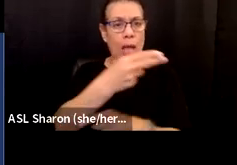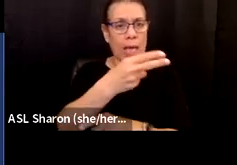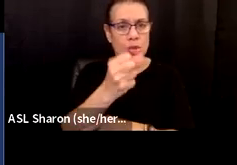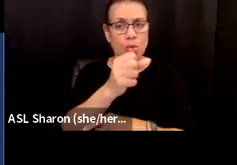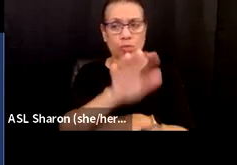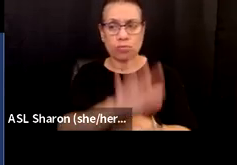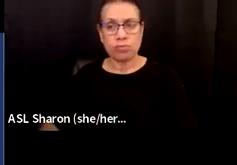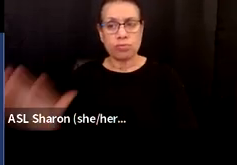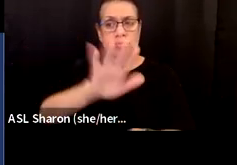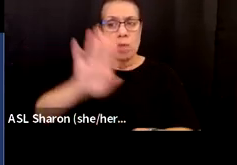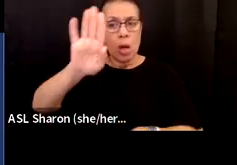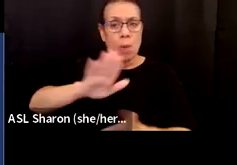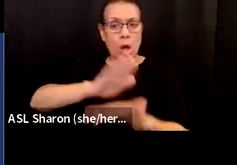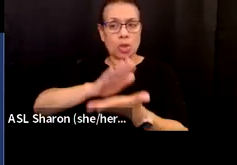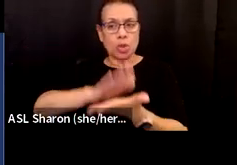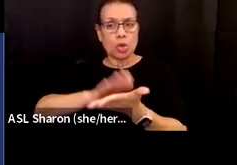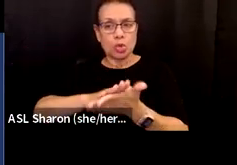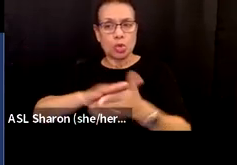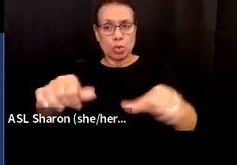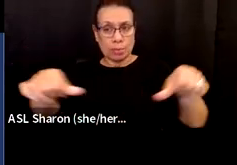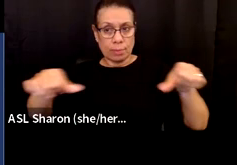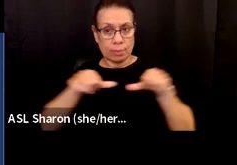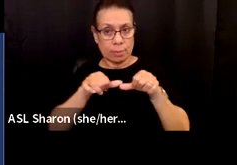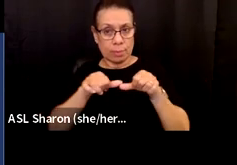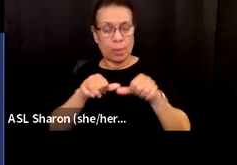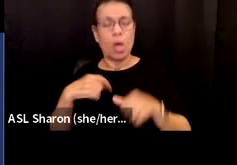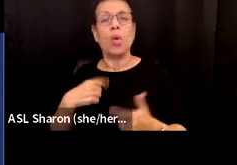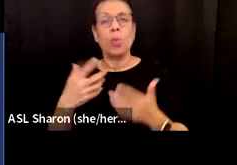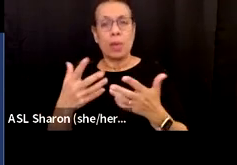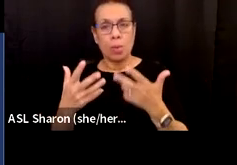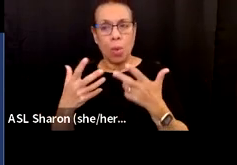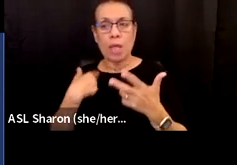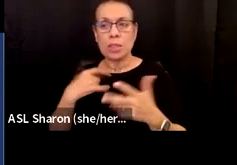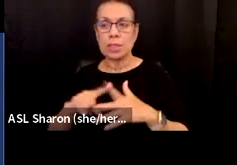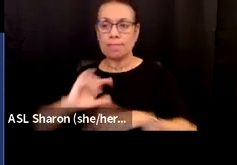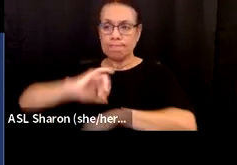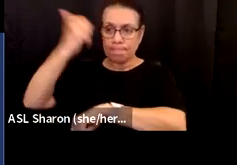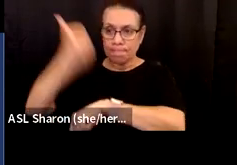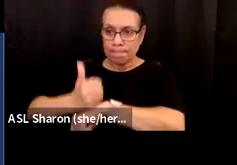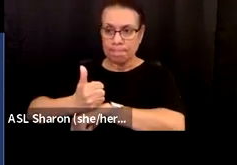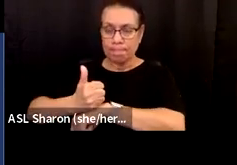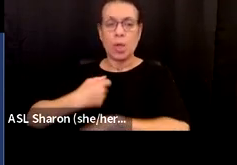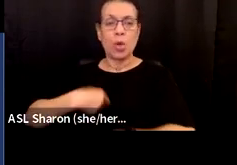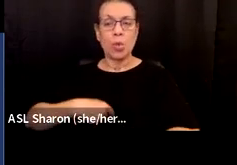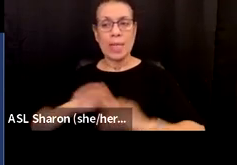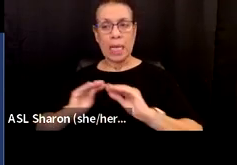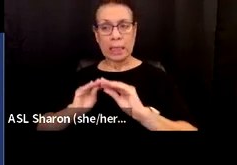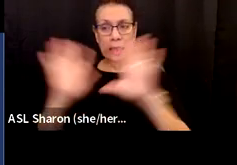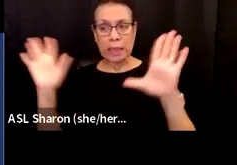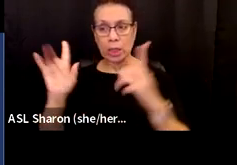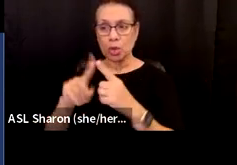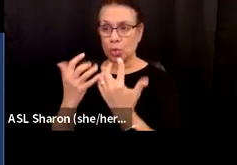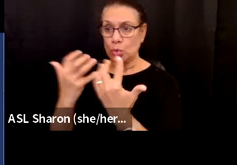the boston public schools i think we're trying very clearly to put the stake in the ground to be clear to our families